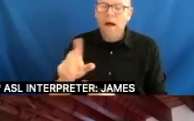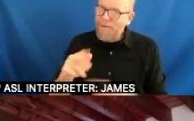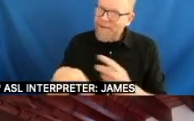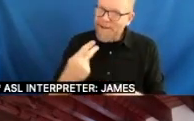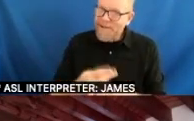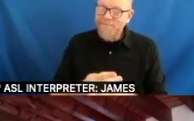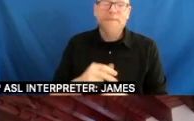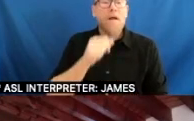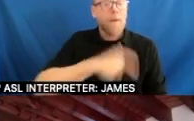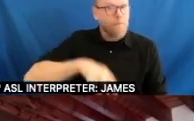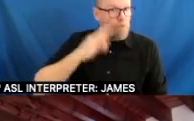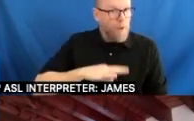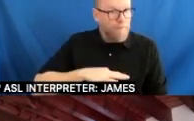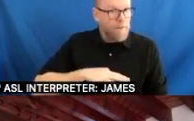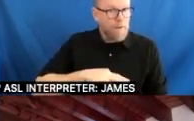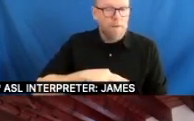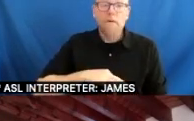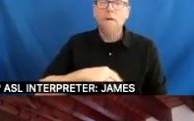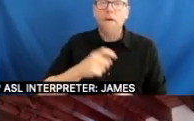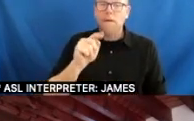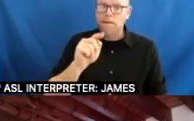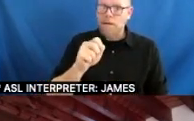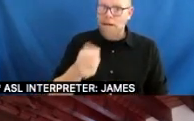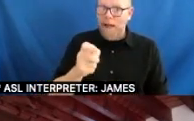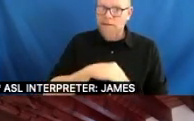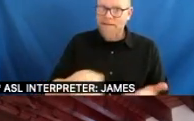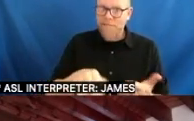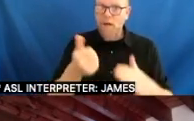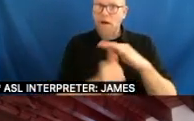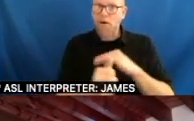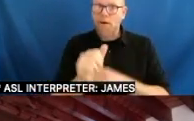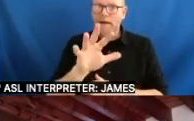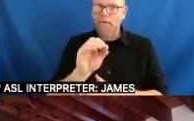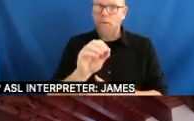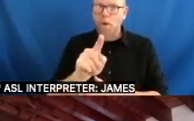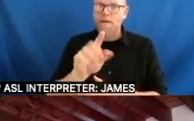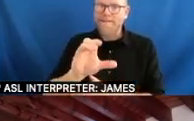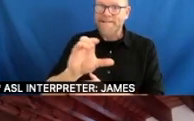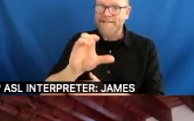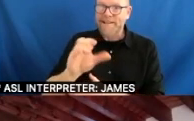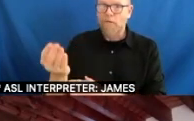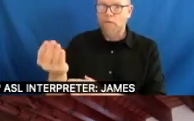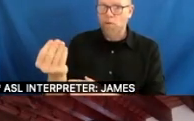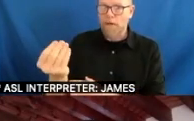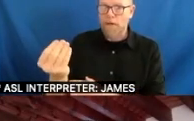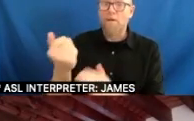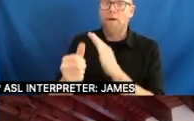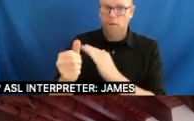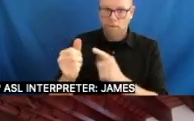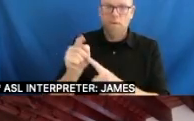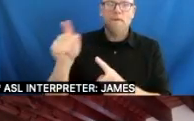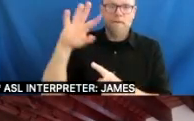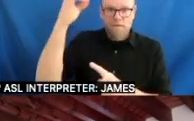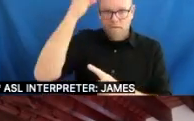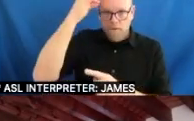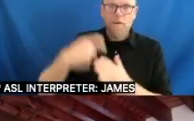entities that are tax exempt under 501c 14 of the federal tax code.